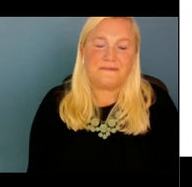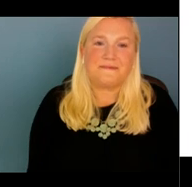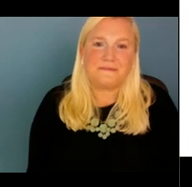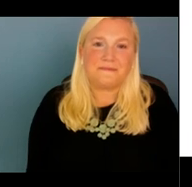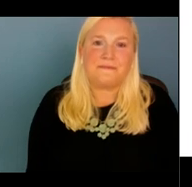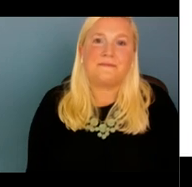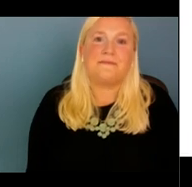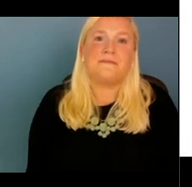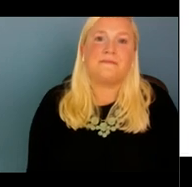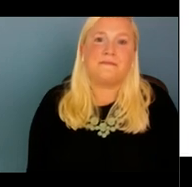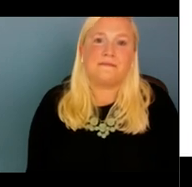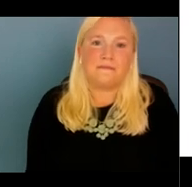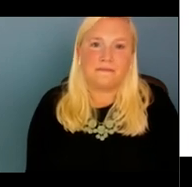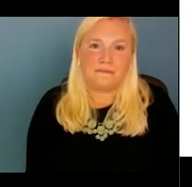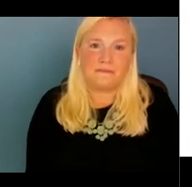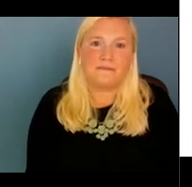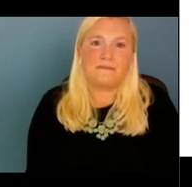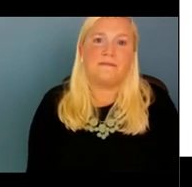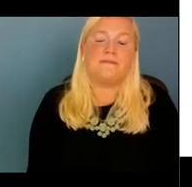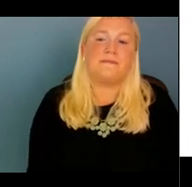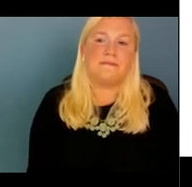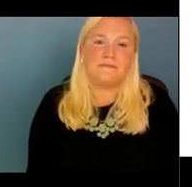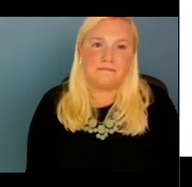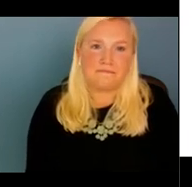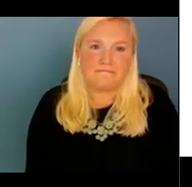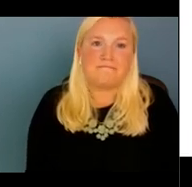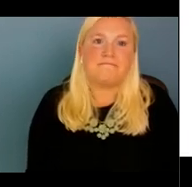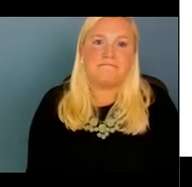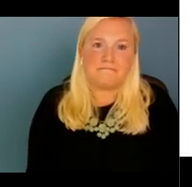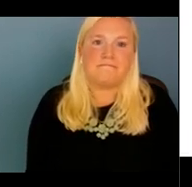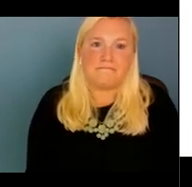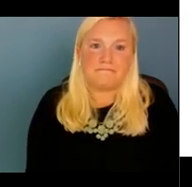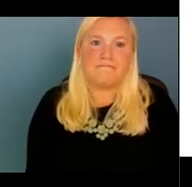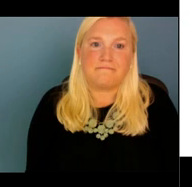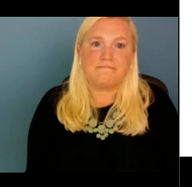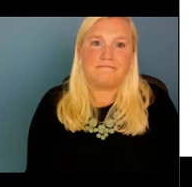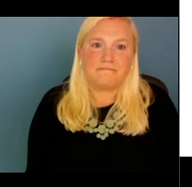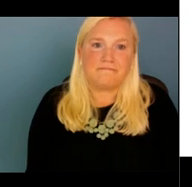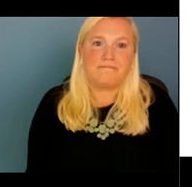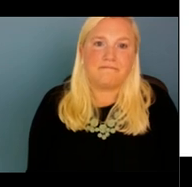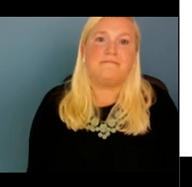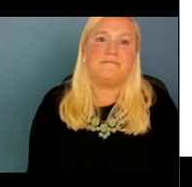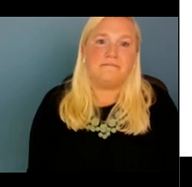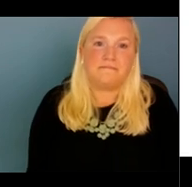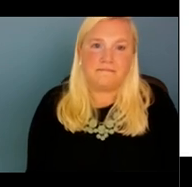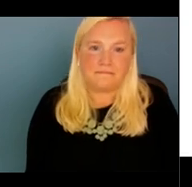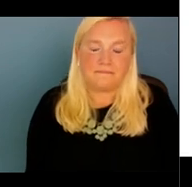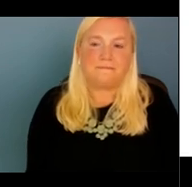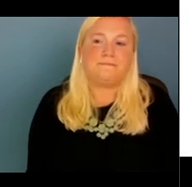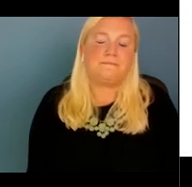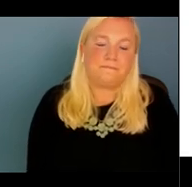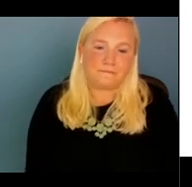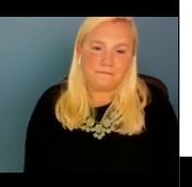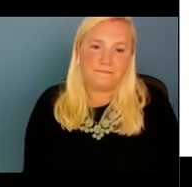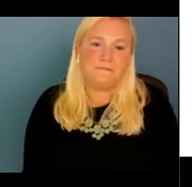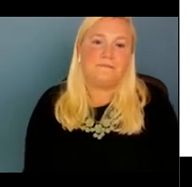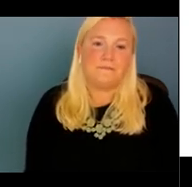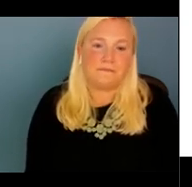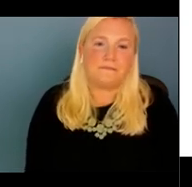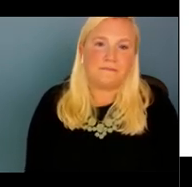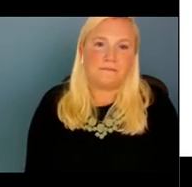to apply as common, core, potentially active ingredients of the therapies that many, many people